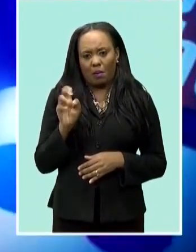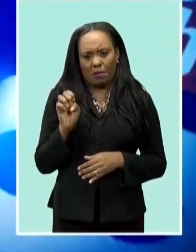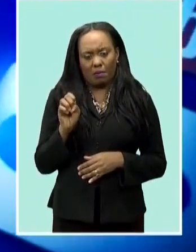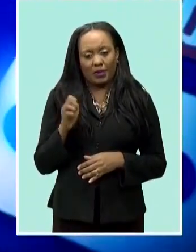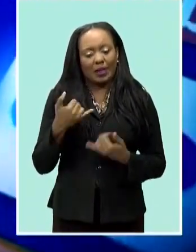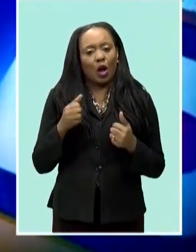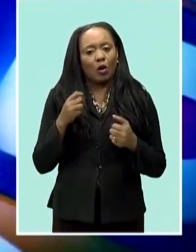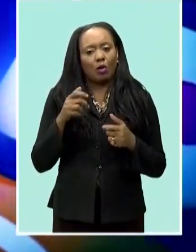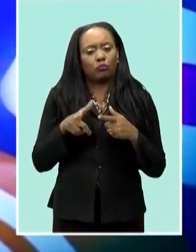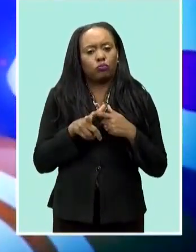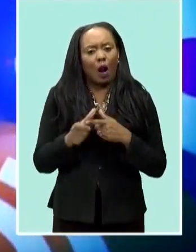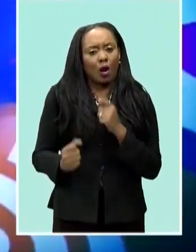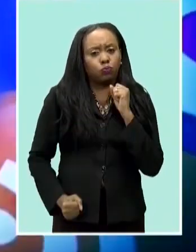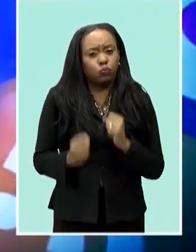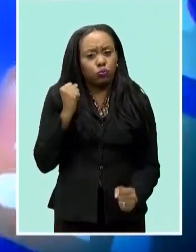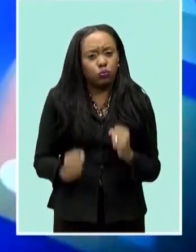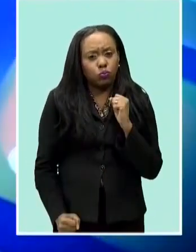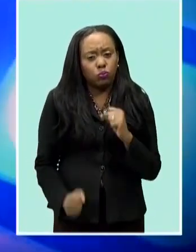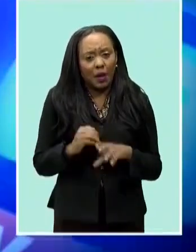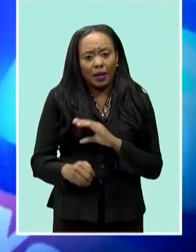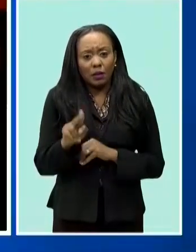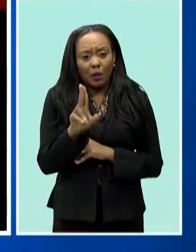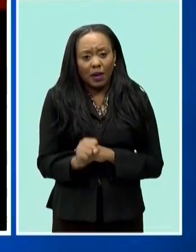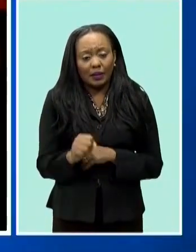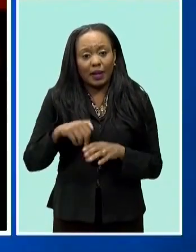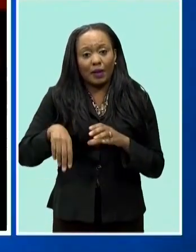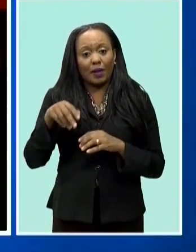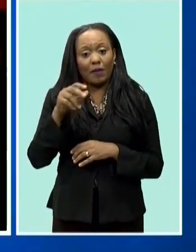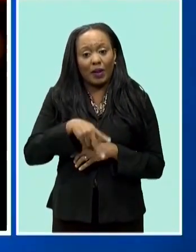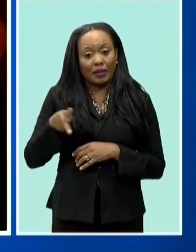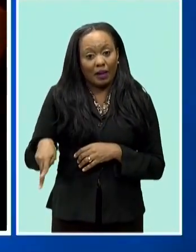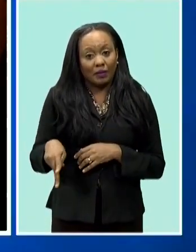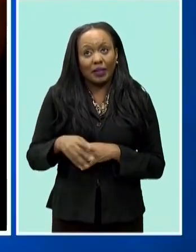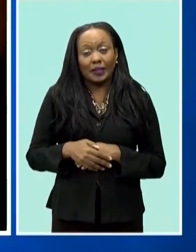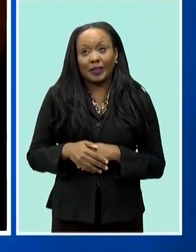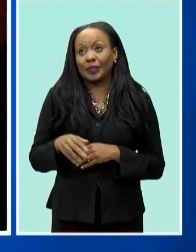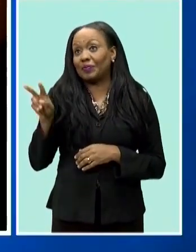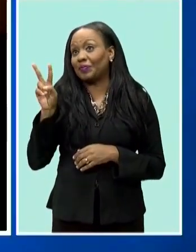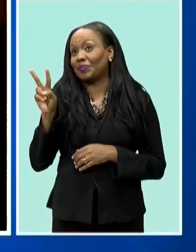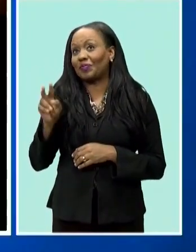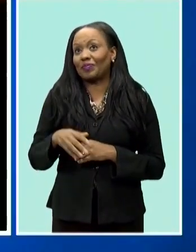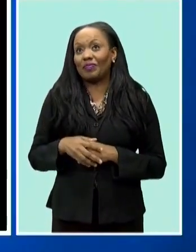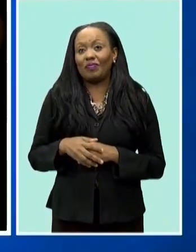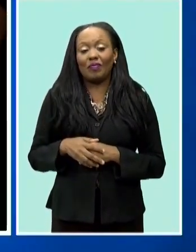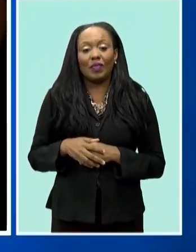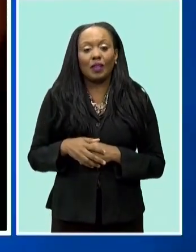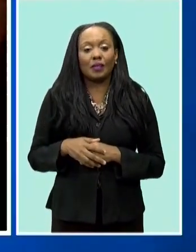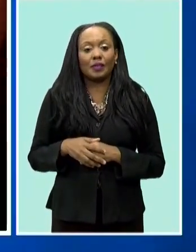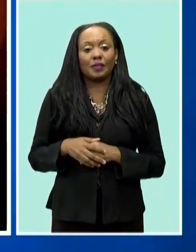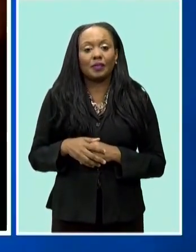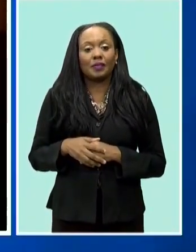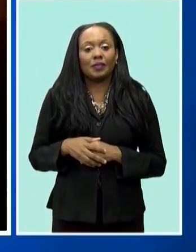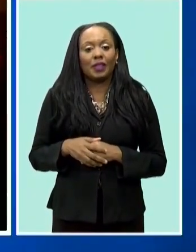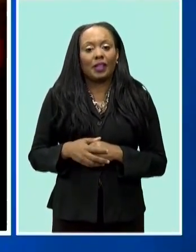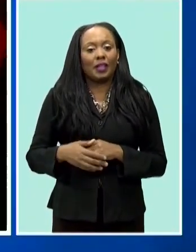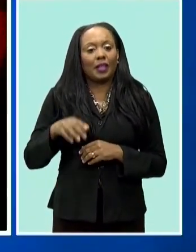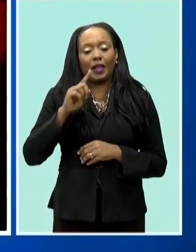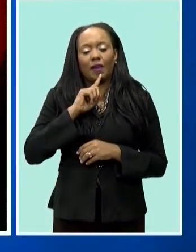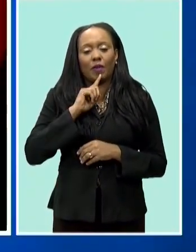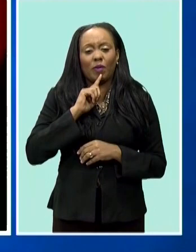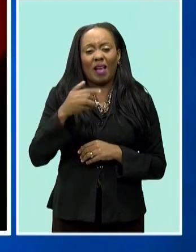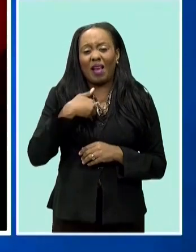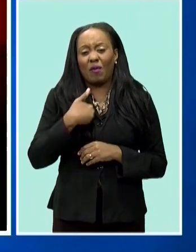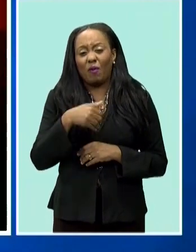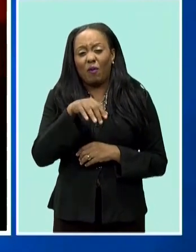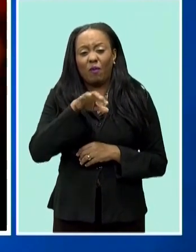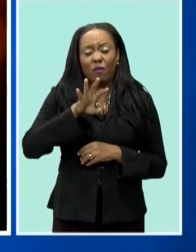the U.S. at the recent Penn Relays in Philadelphia. The University of Houston student ran away with 4